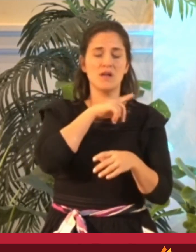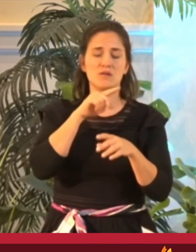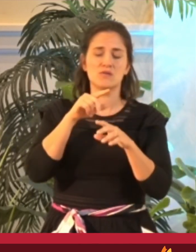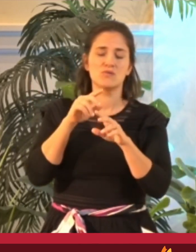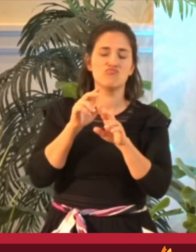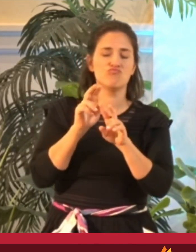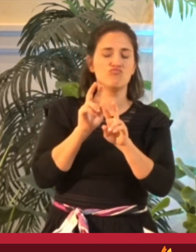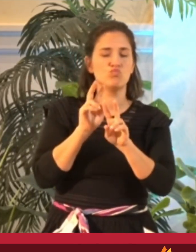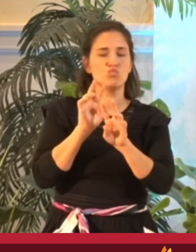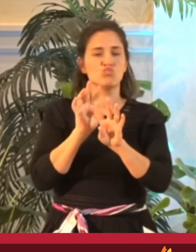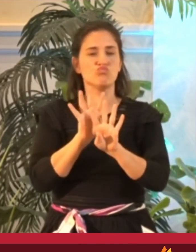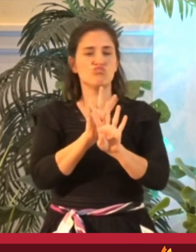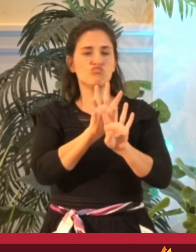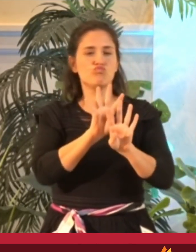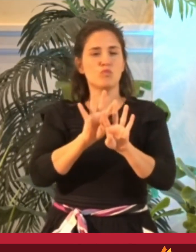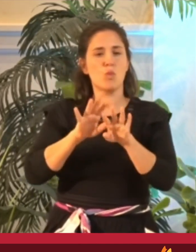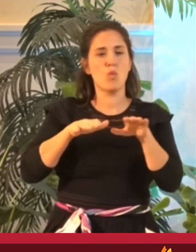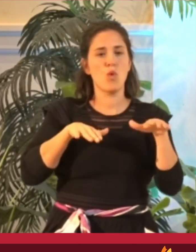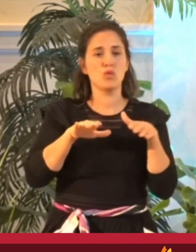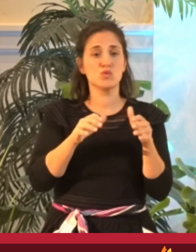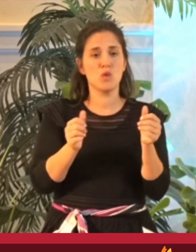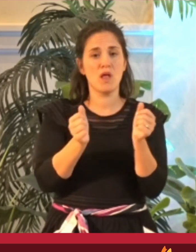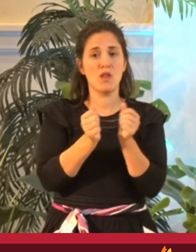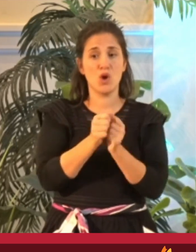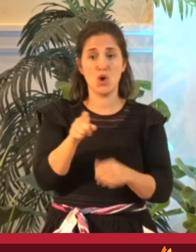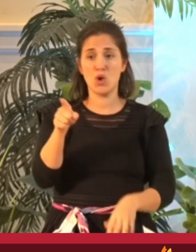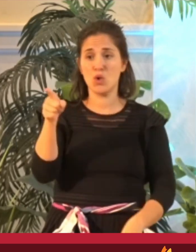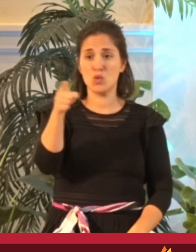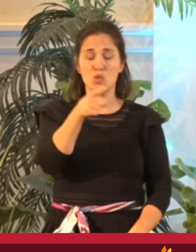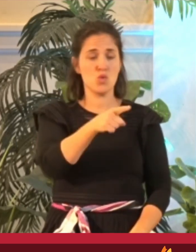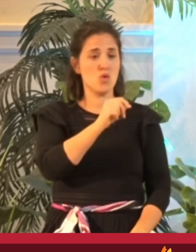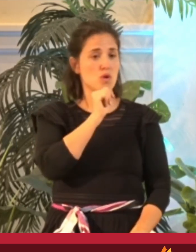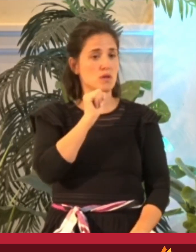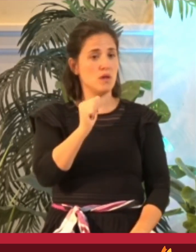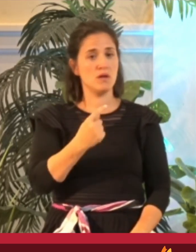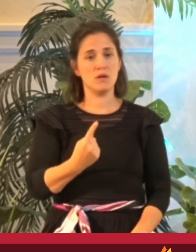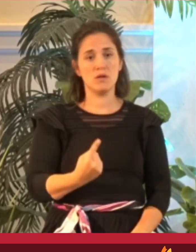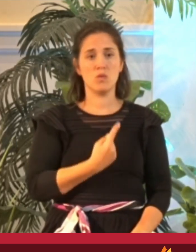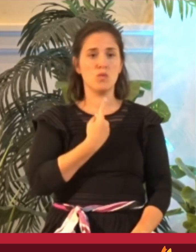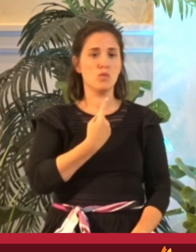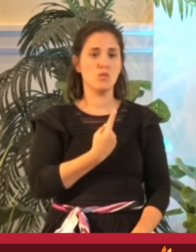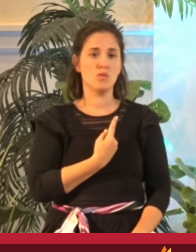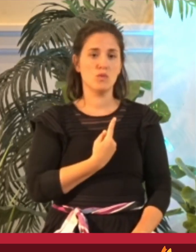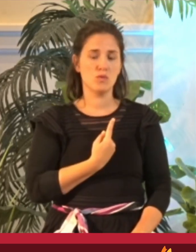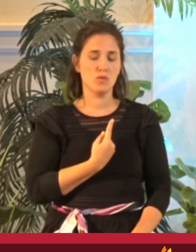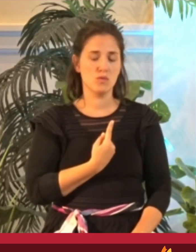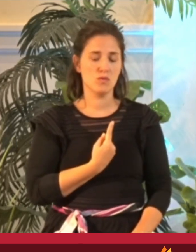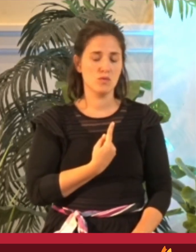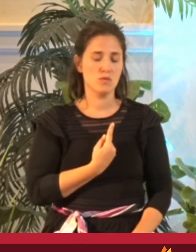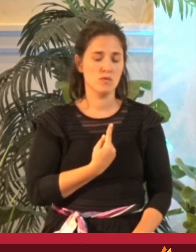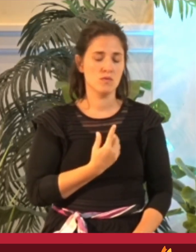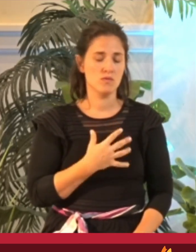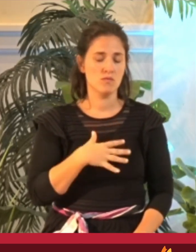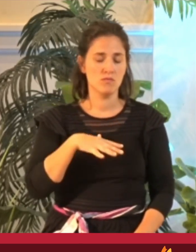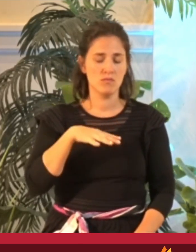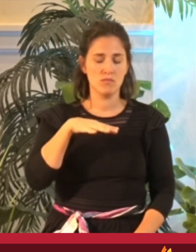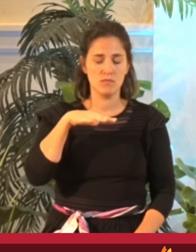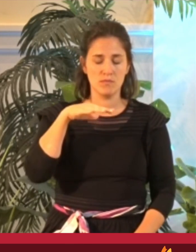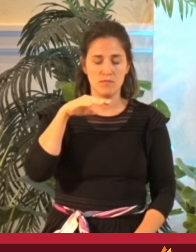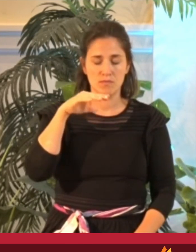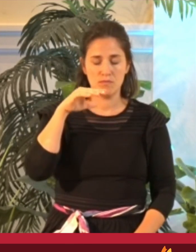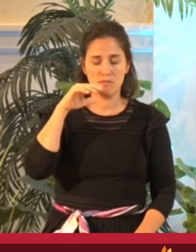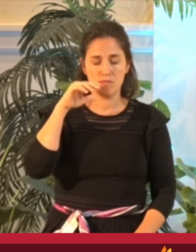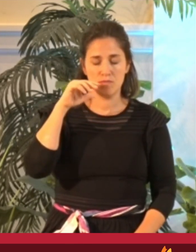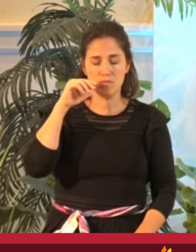Remember, you are not alone. Breathe in, feeling the warmth of